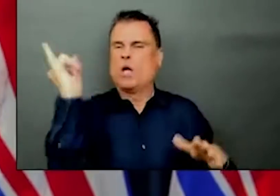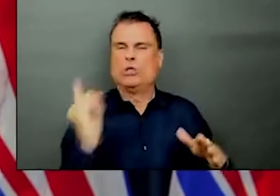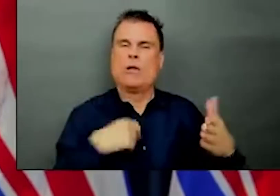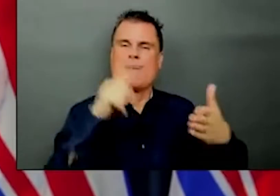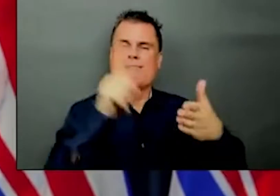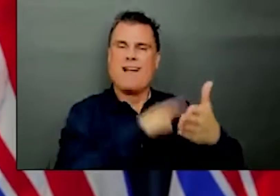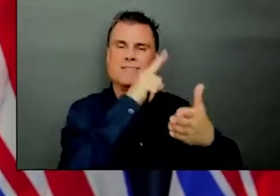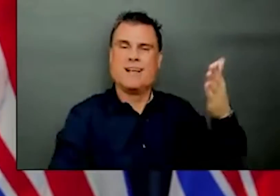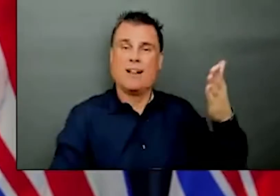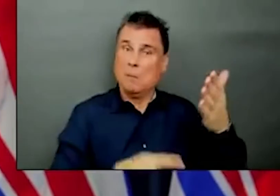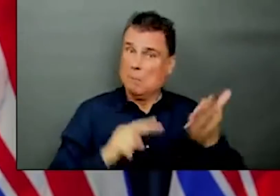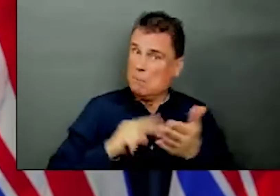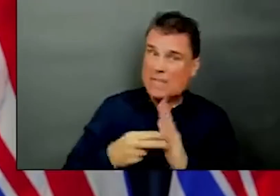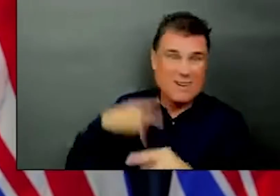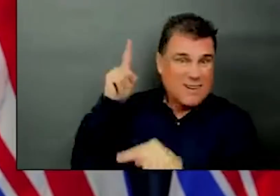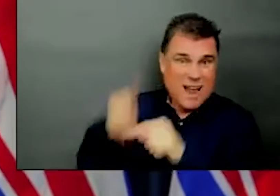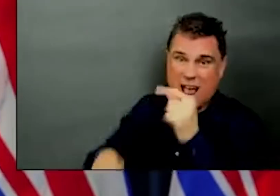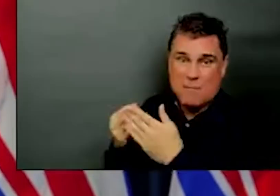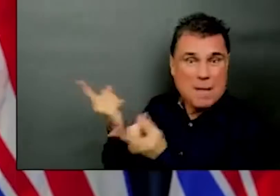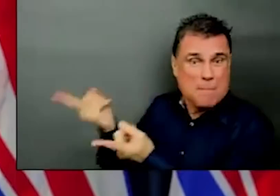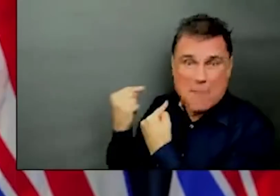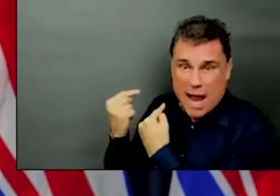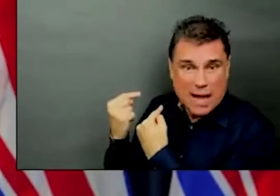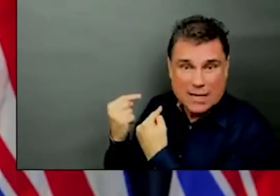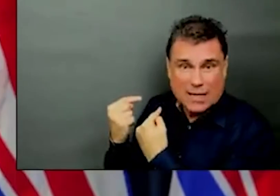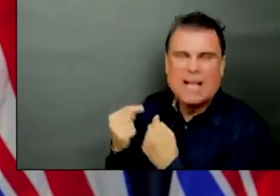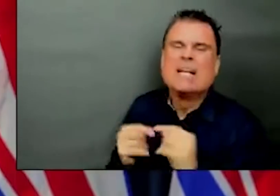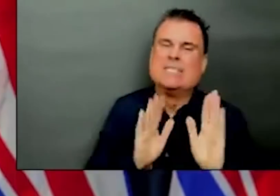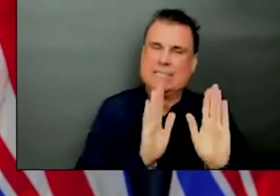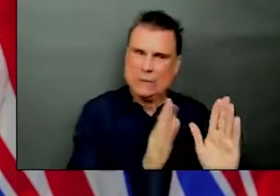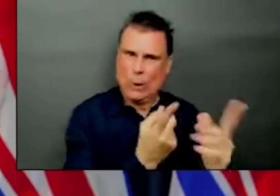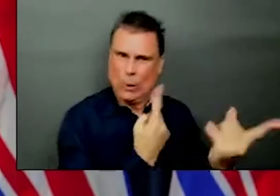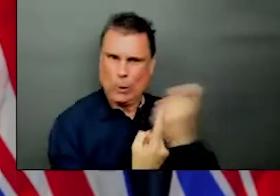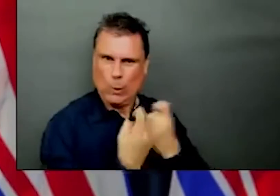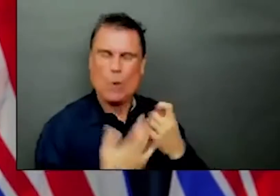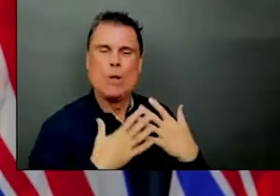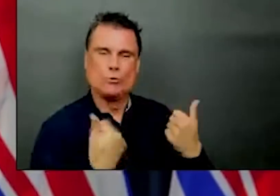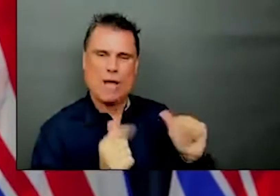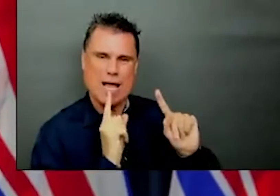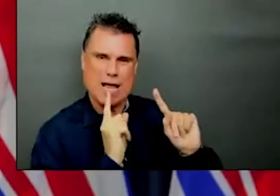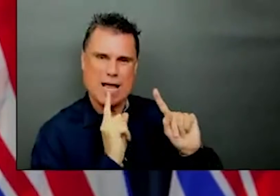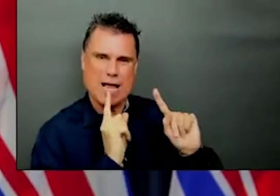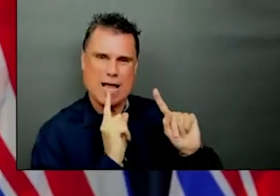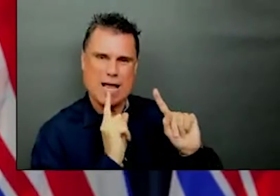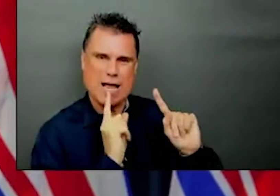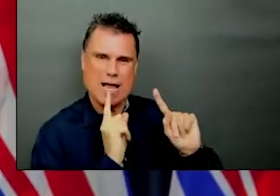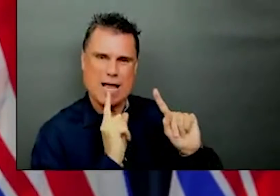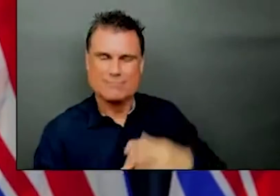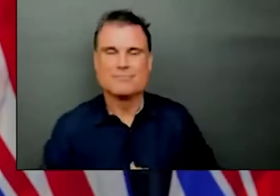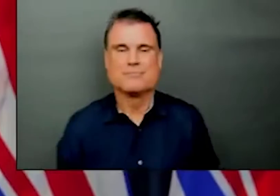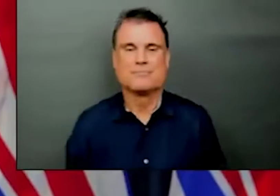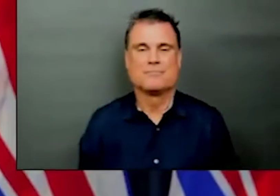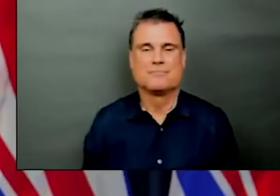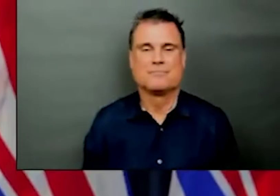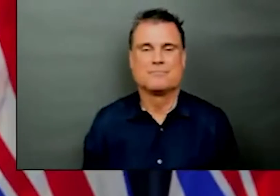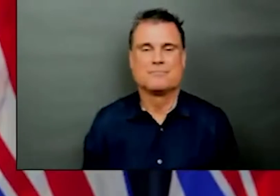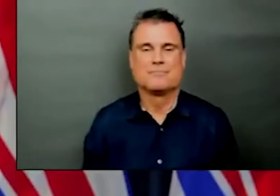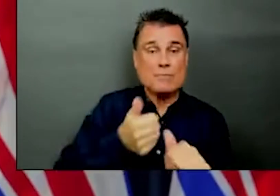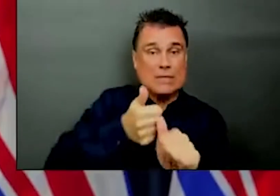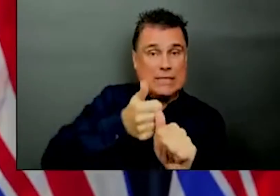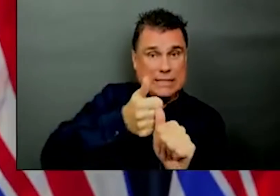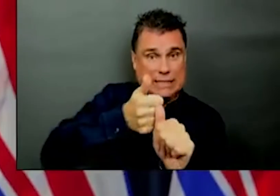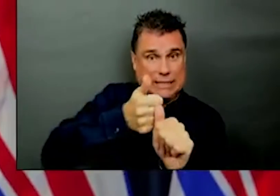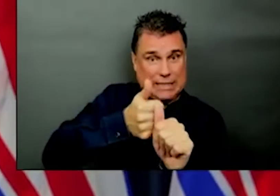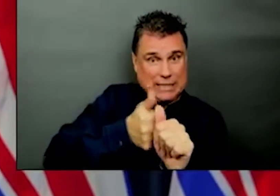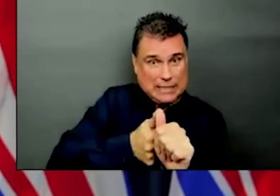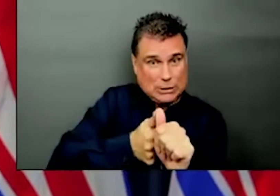to answer as many of them as I can. But what I can tell you is it's for each policy that you have.